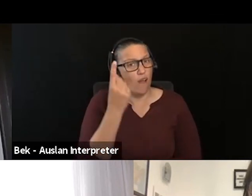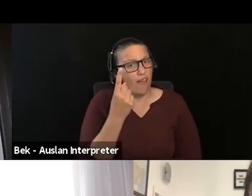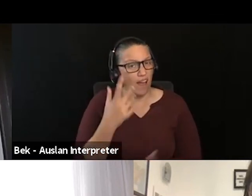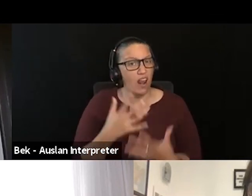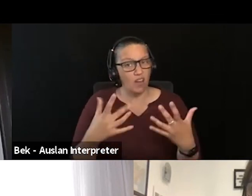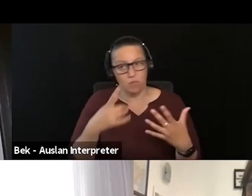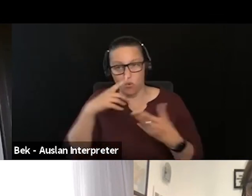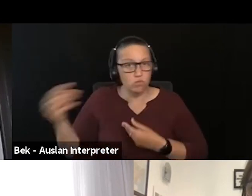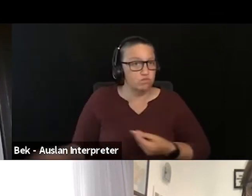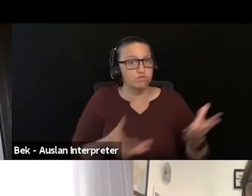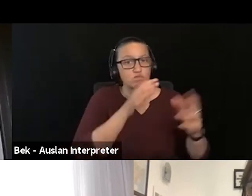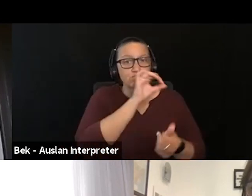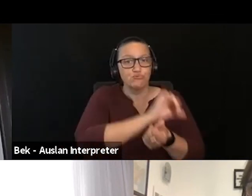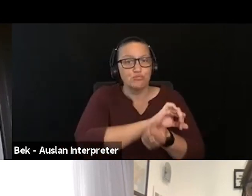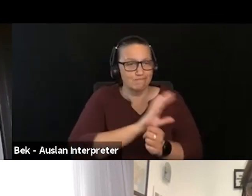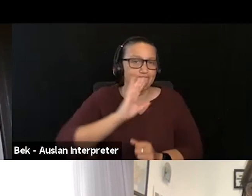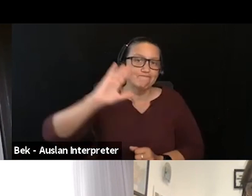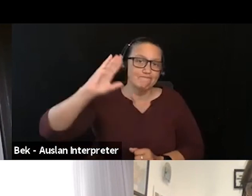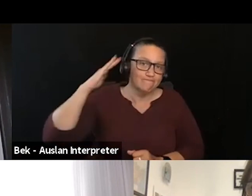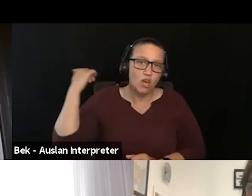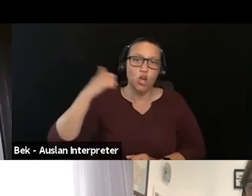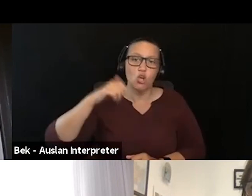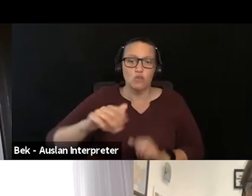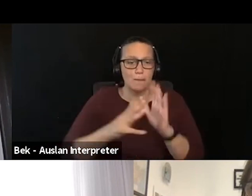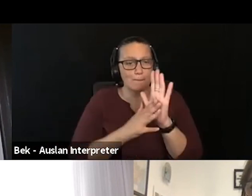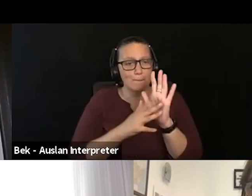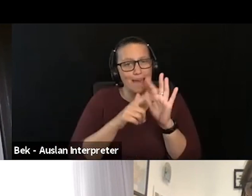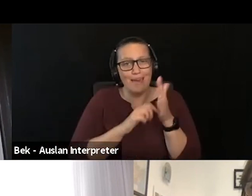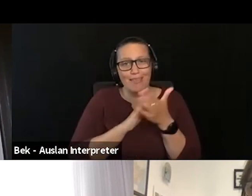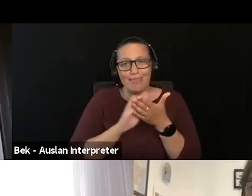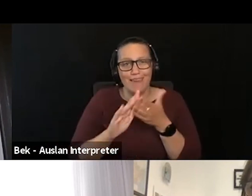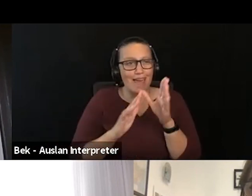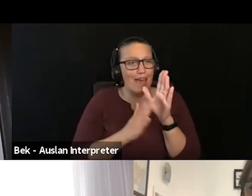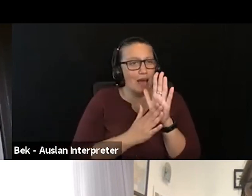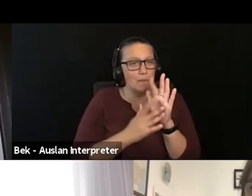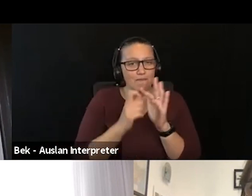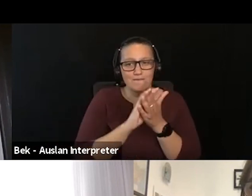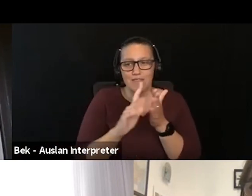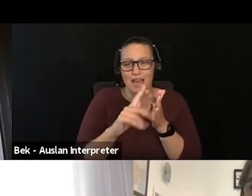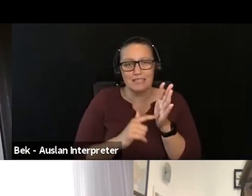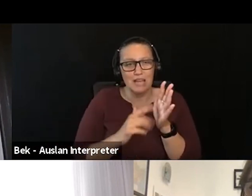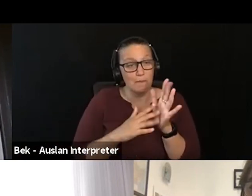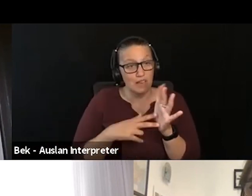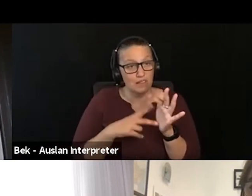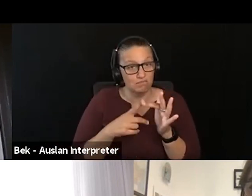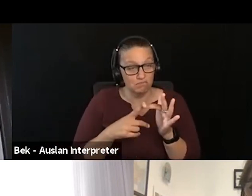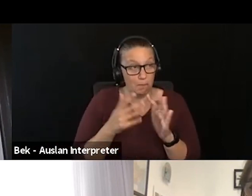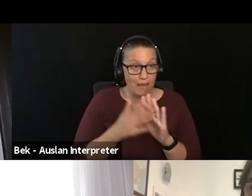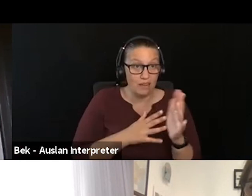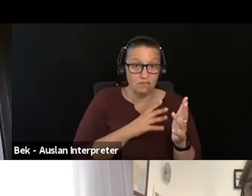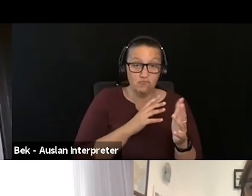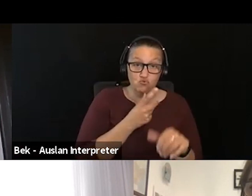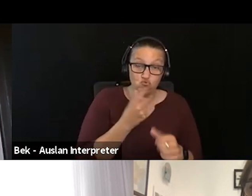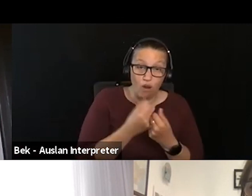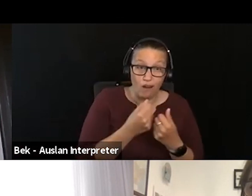to prison who might also have been using methamphetamine, whether or not it's related, obviously not commenting on that. But yeah, we are interested